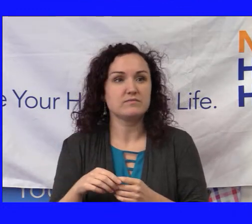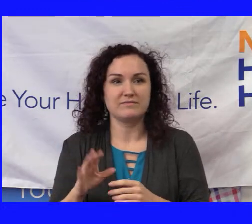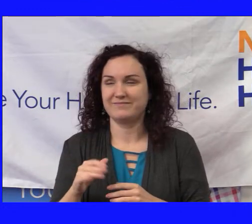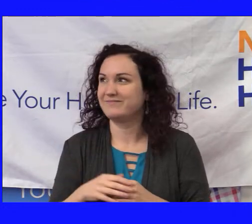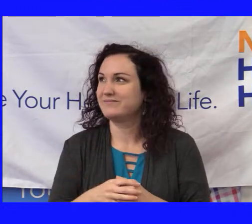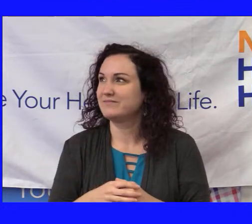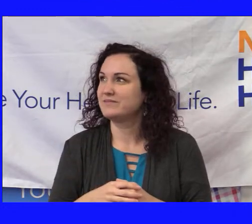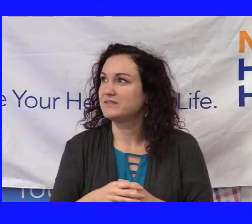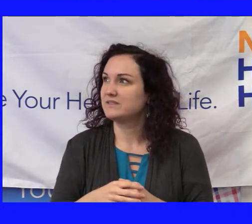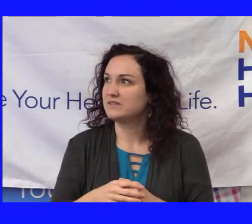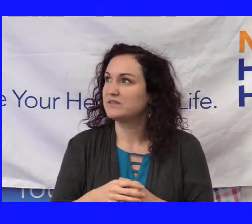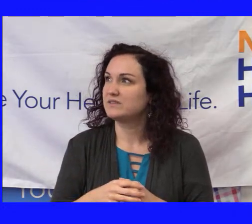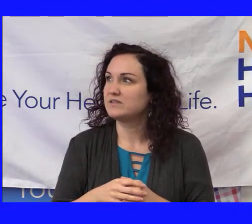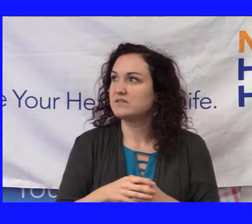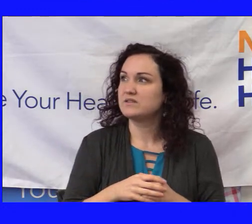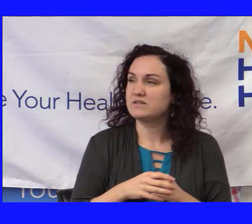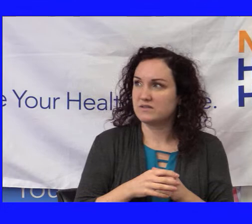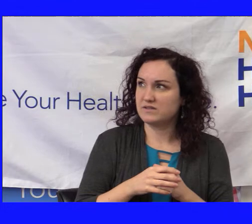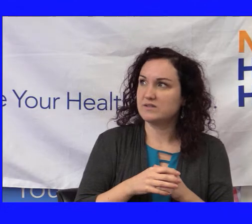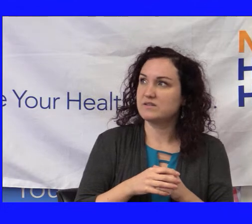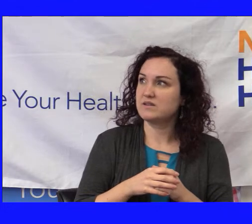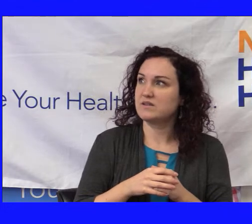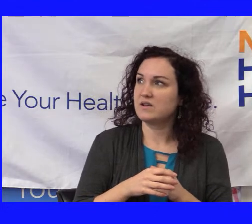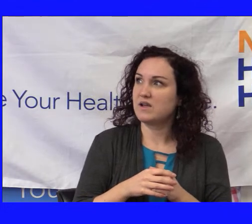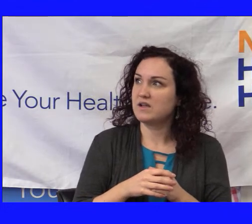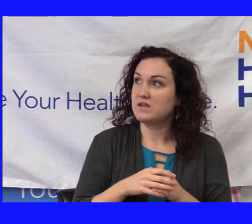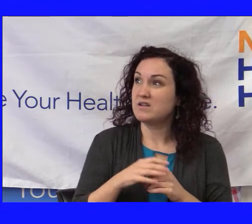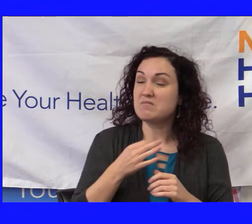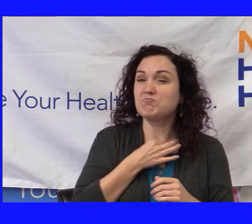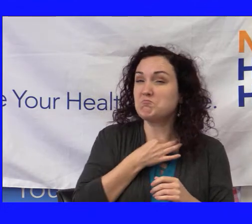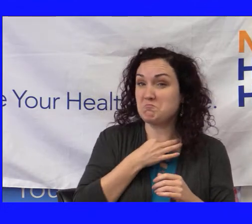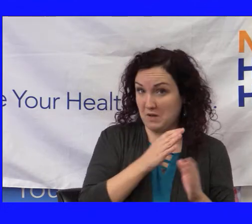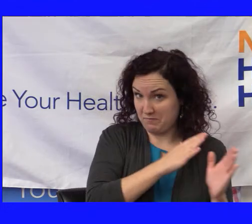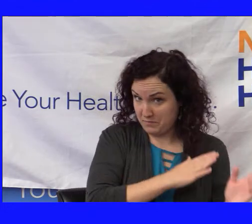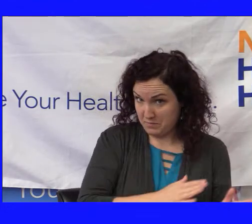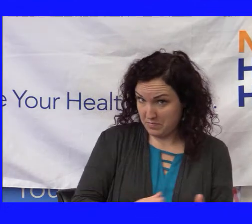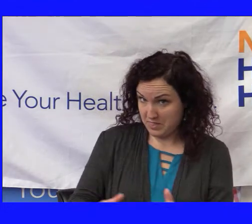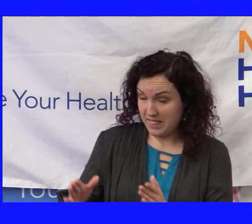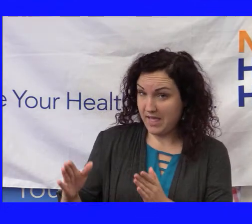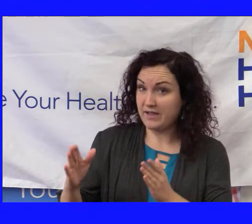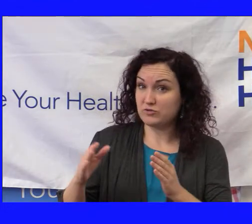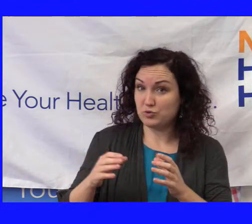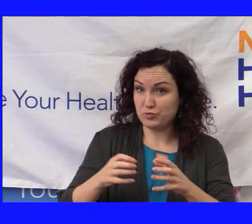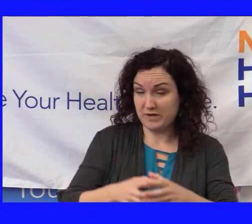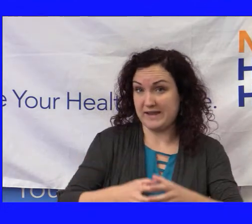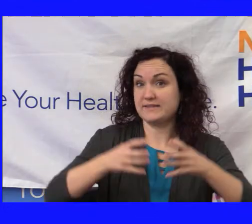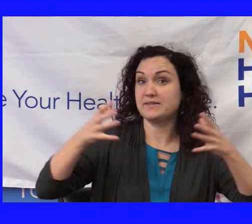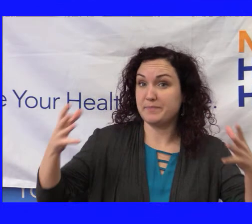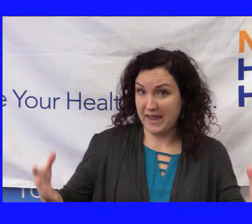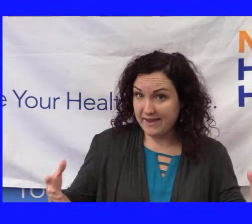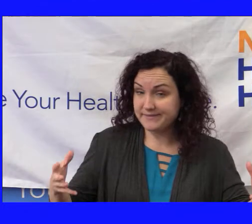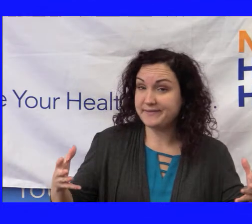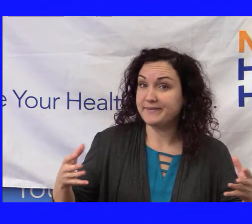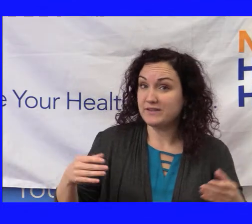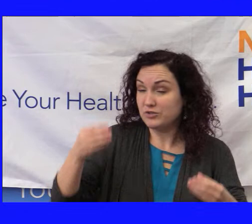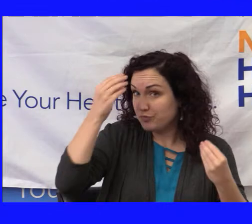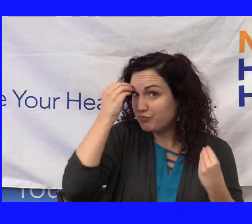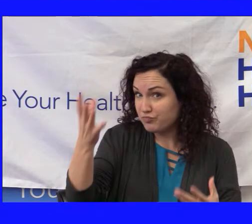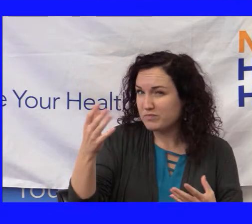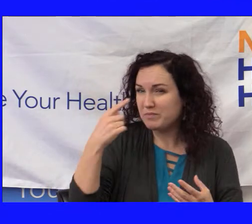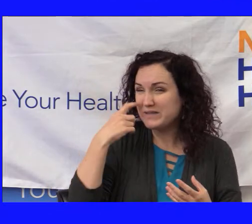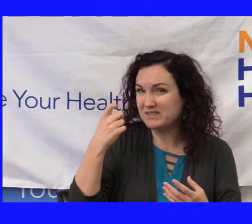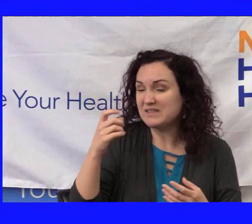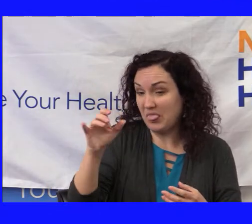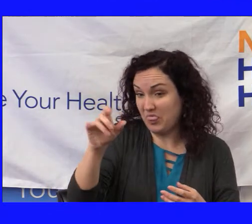and like you mentioned, you're trying to integrate them. Is there a plan as you expand to bring them, because they are in the neighborhoods